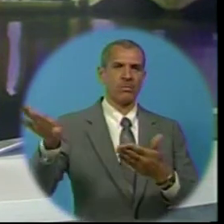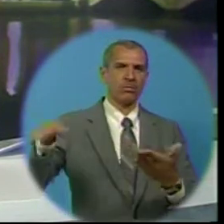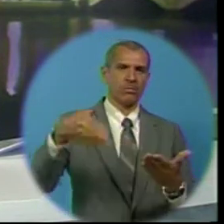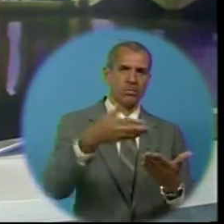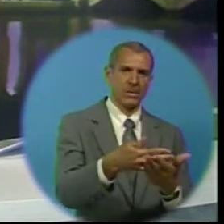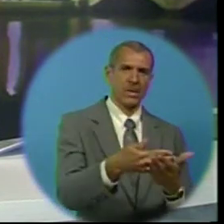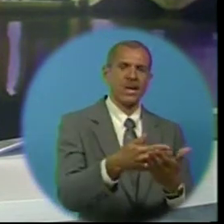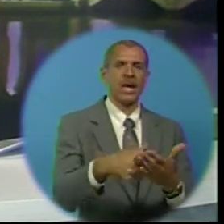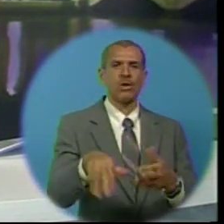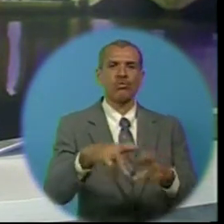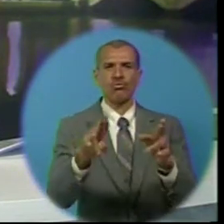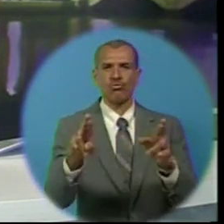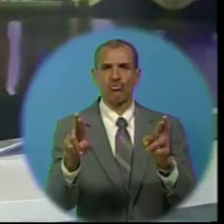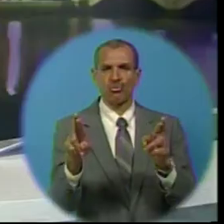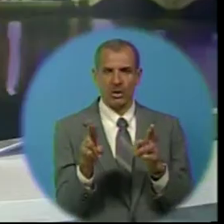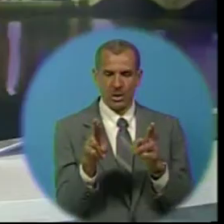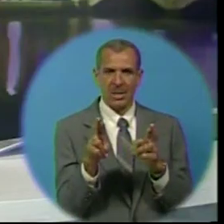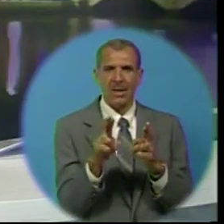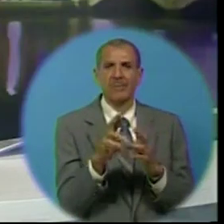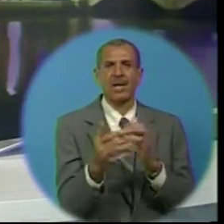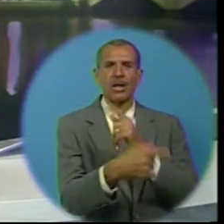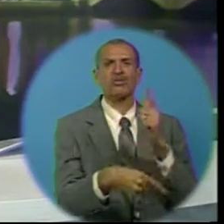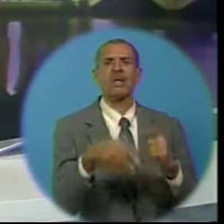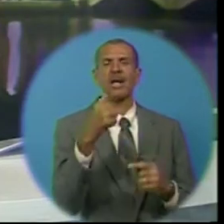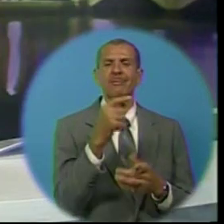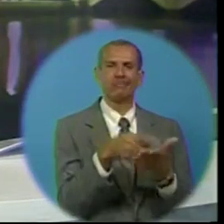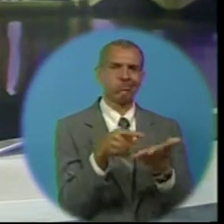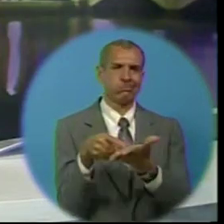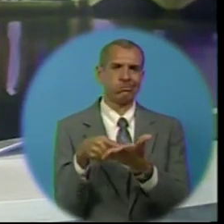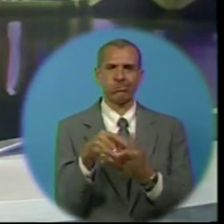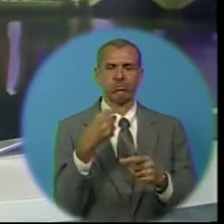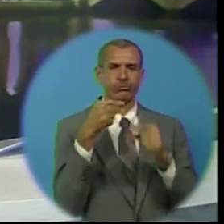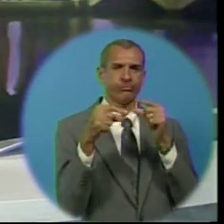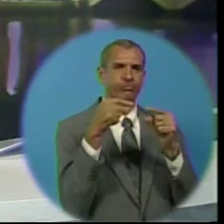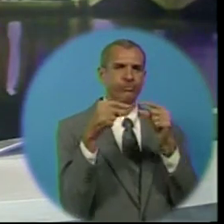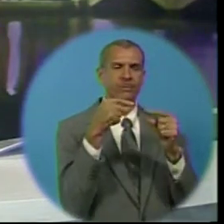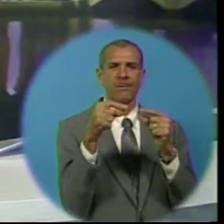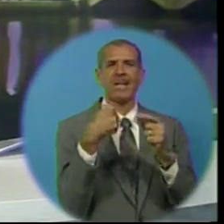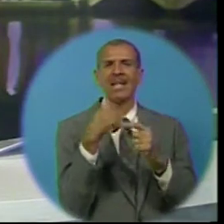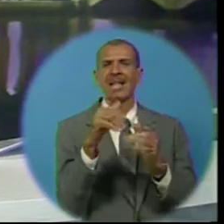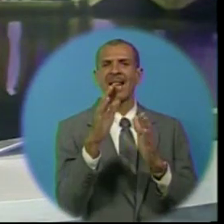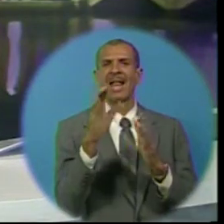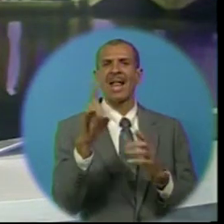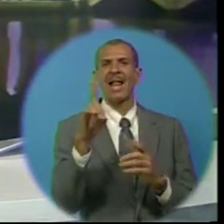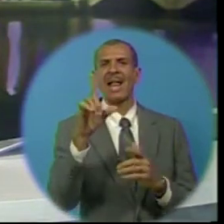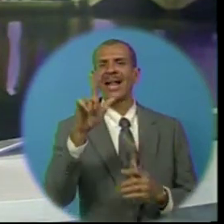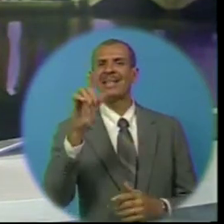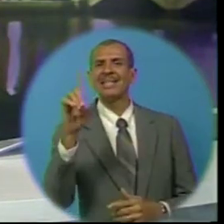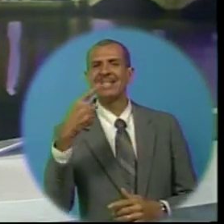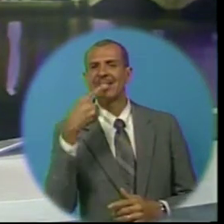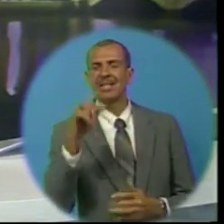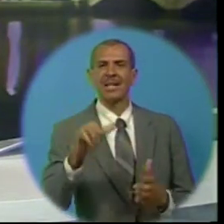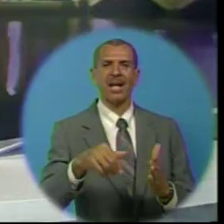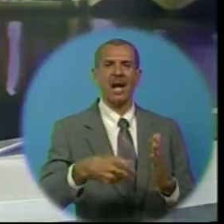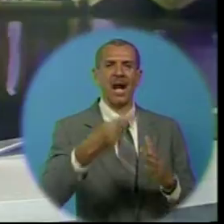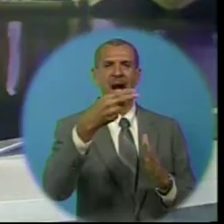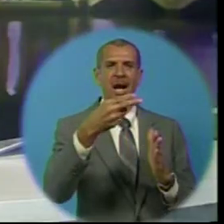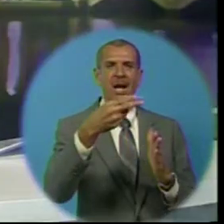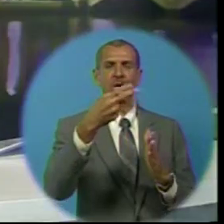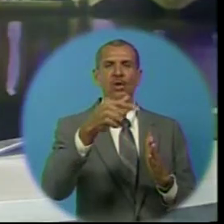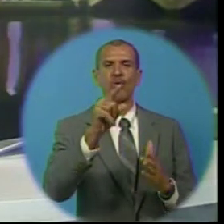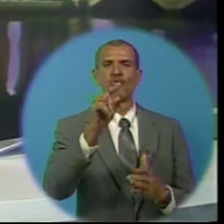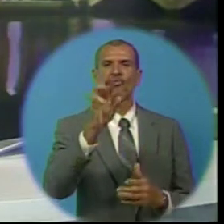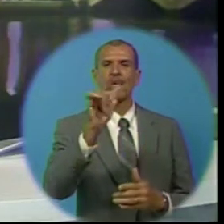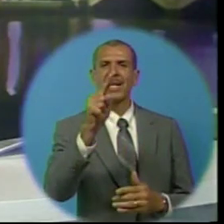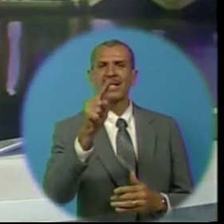LDCs in the region. Those countries were arguing that their lesser developed status meant they could impose higher rates upon